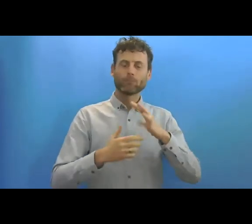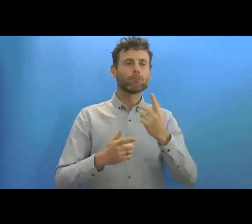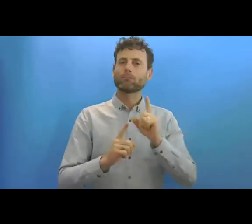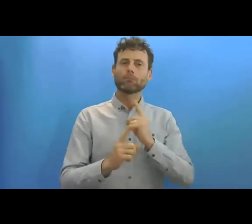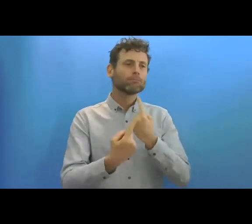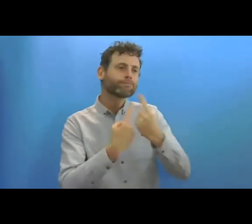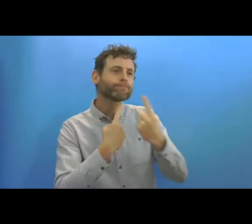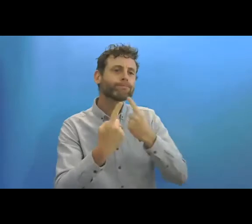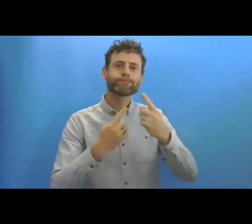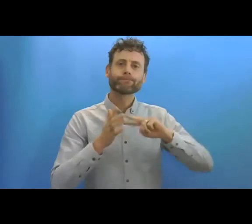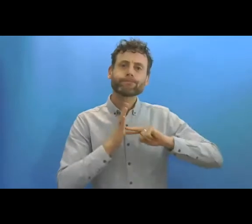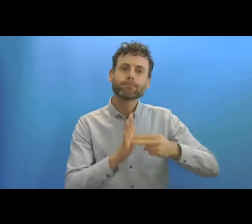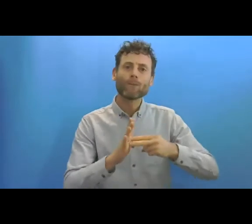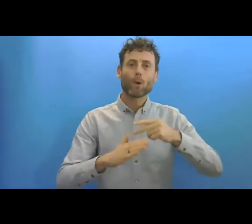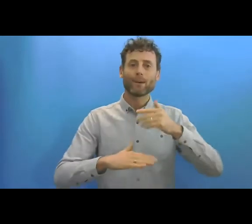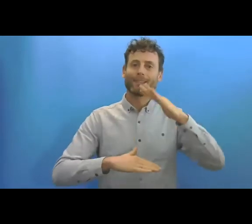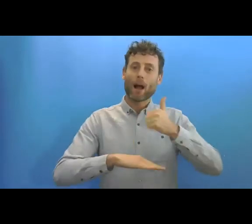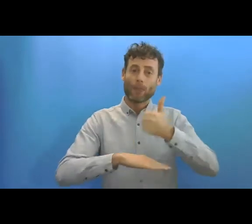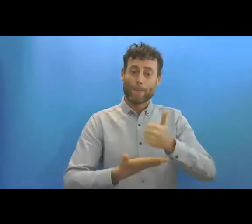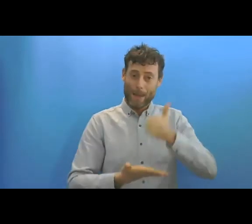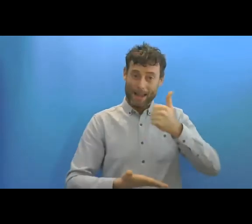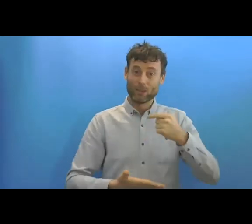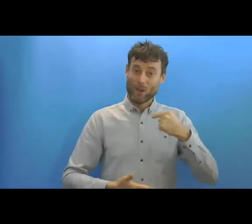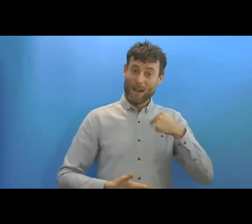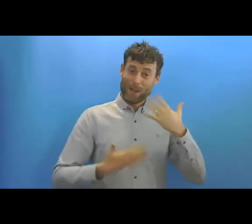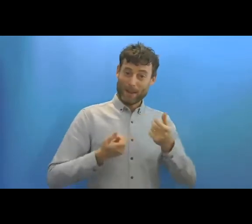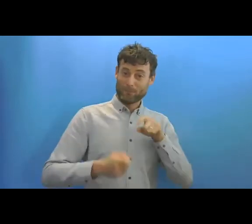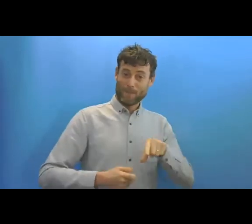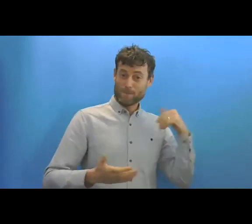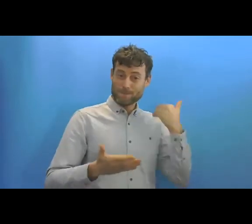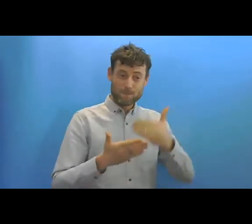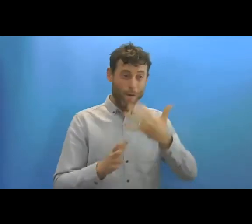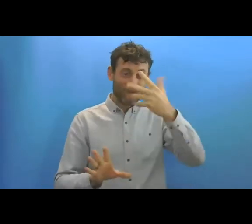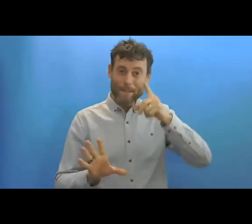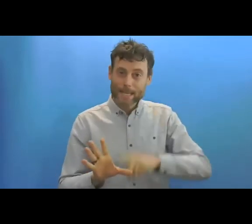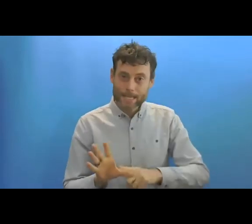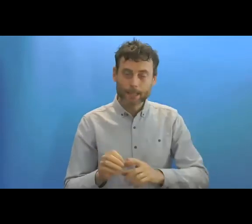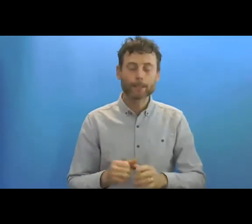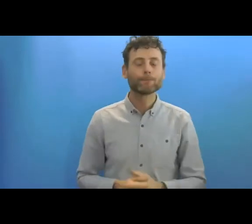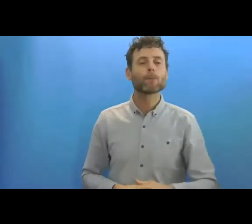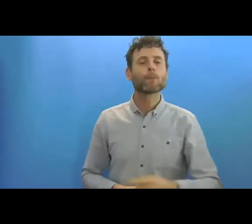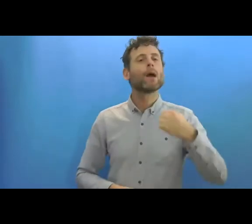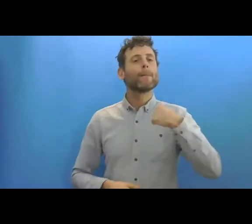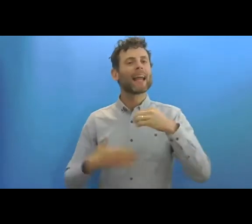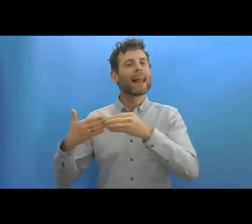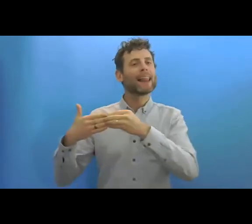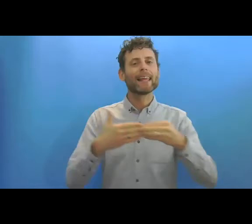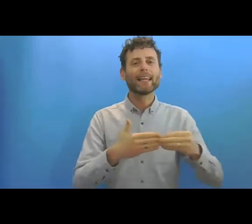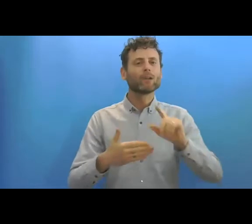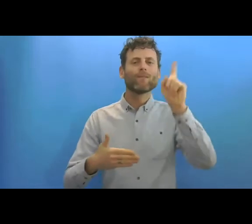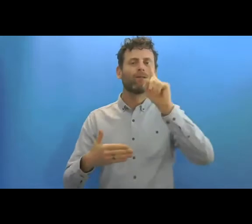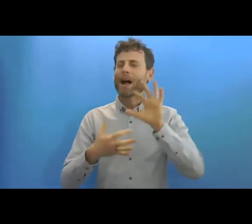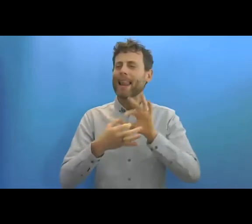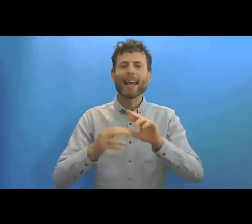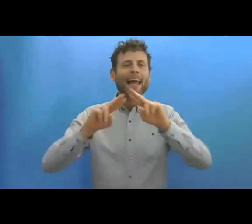their Unlimited Festival for the past 5 years. I also lead on the kind of international side of our